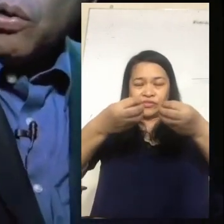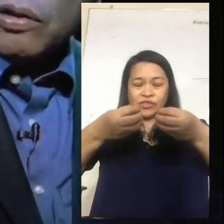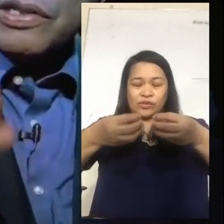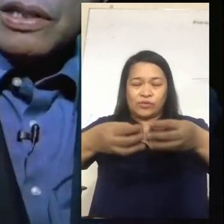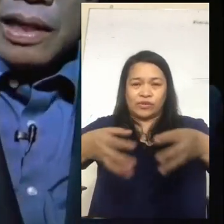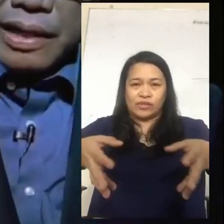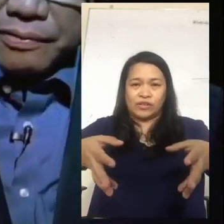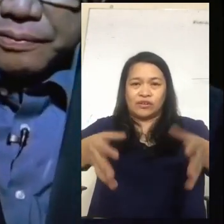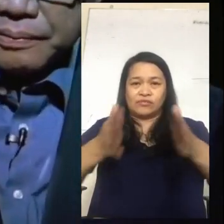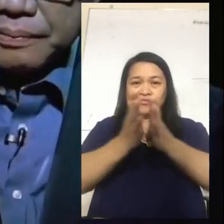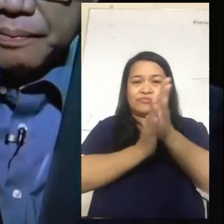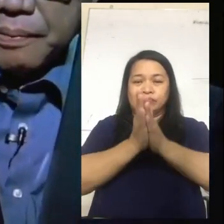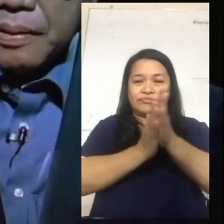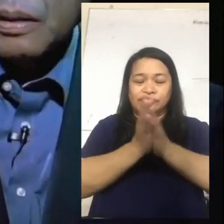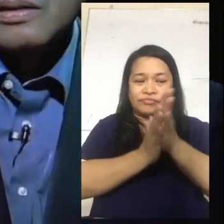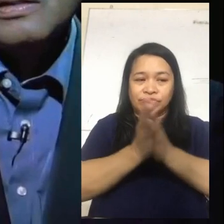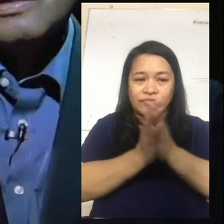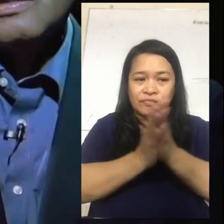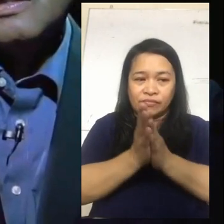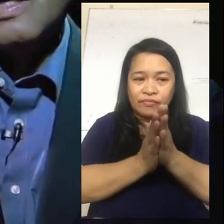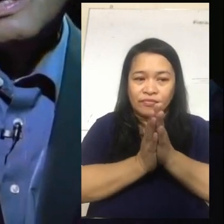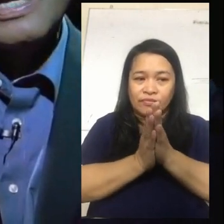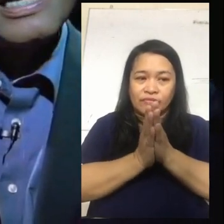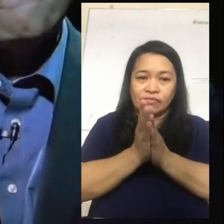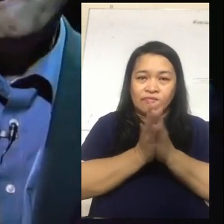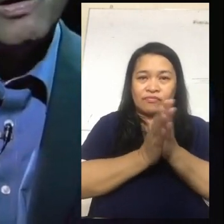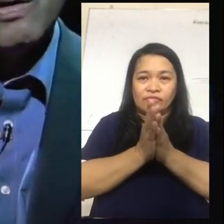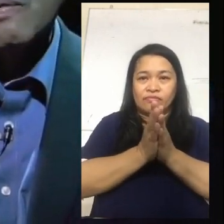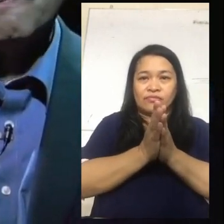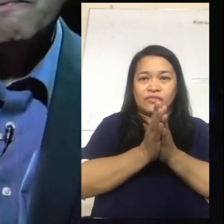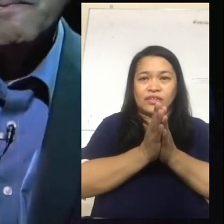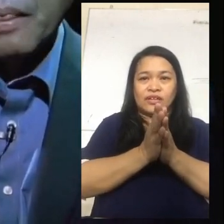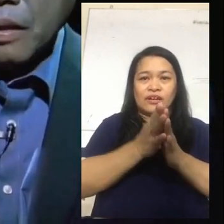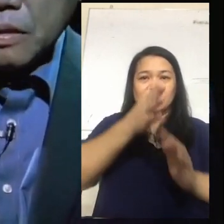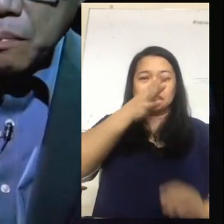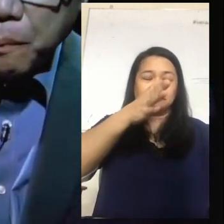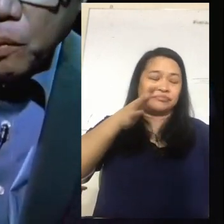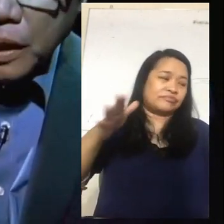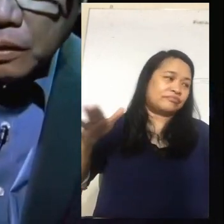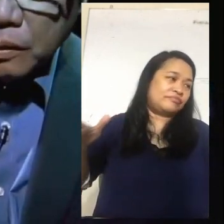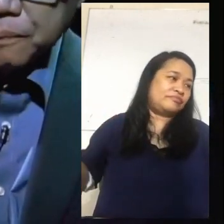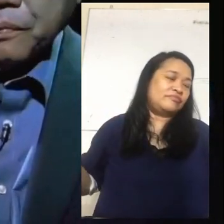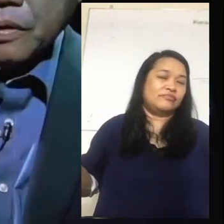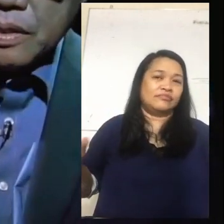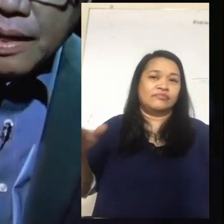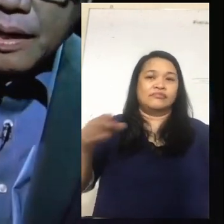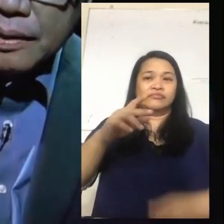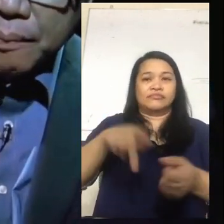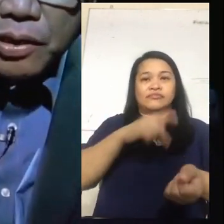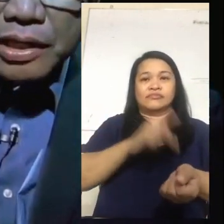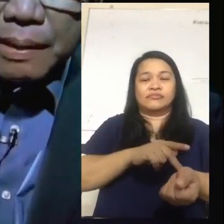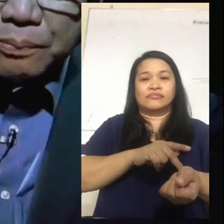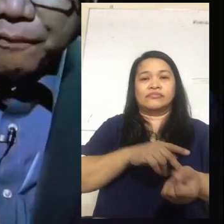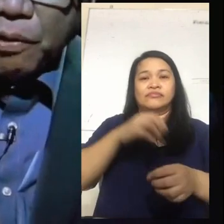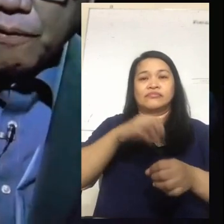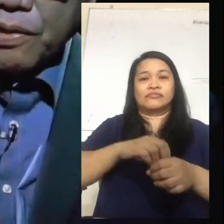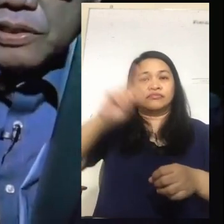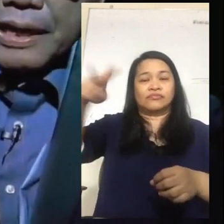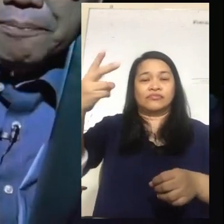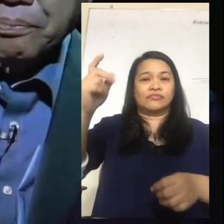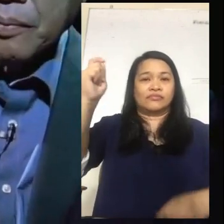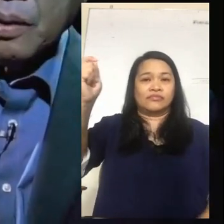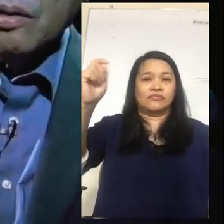grab a hold of his life. And he left Paul. Sabi Paul dito, sa 2 Timothy chapter